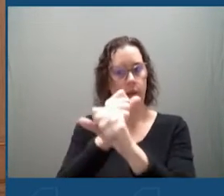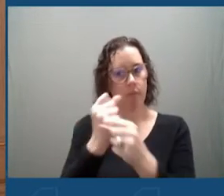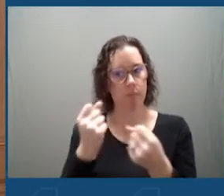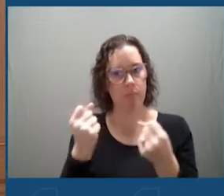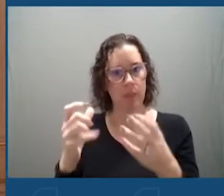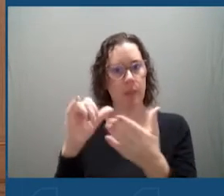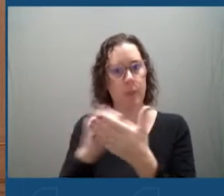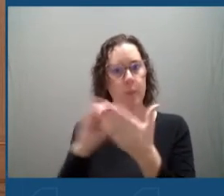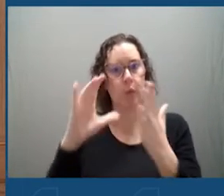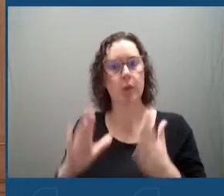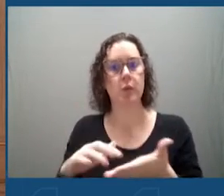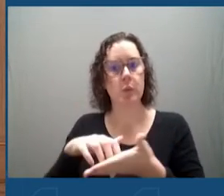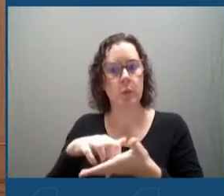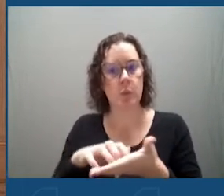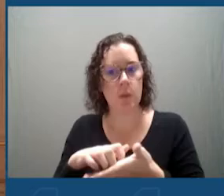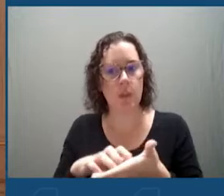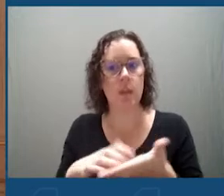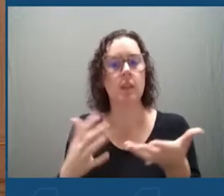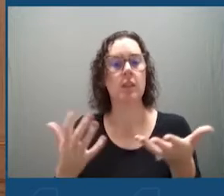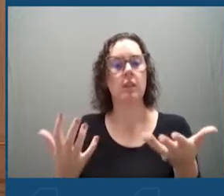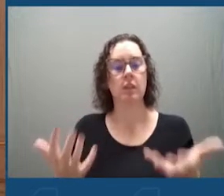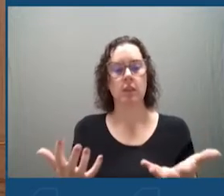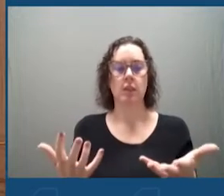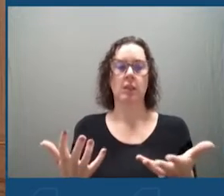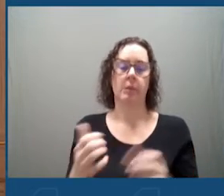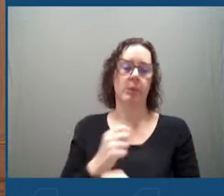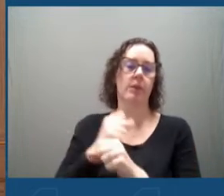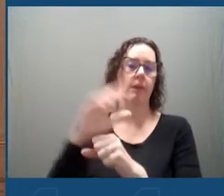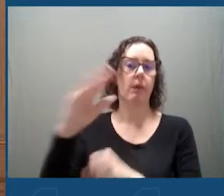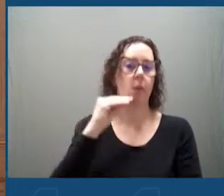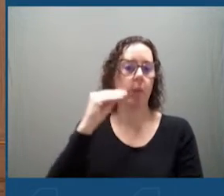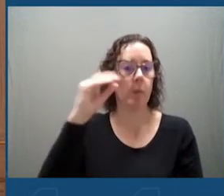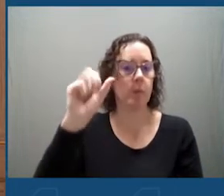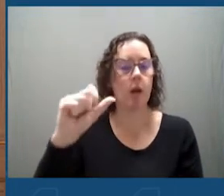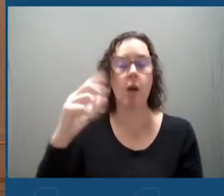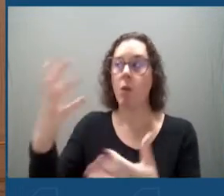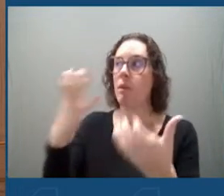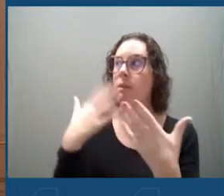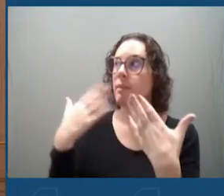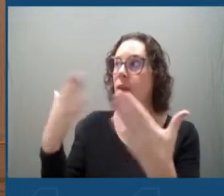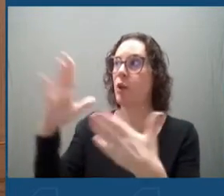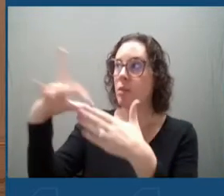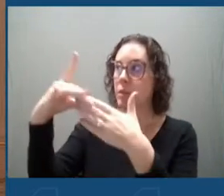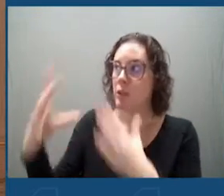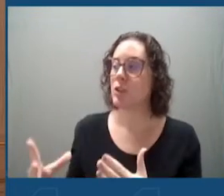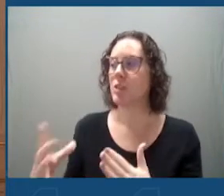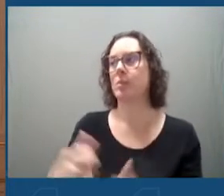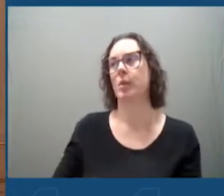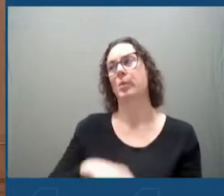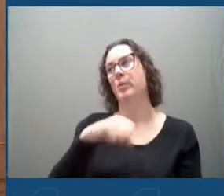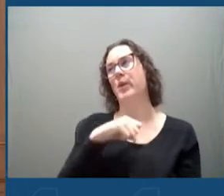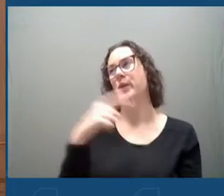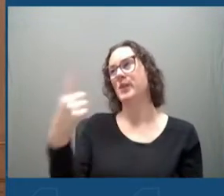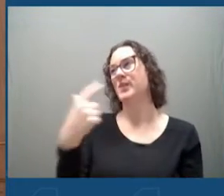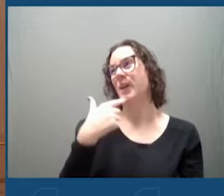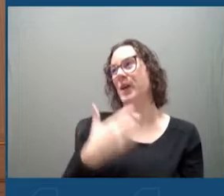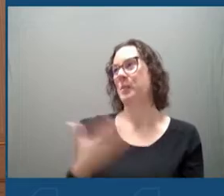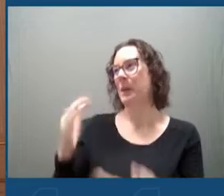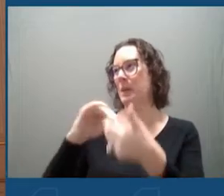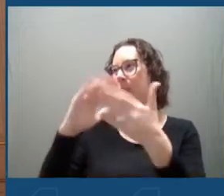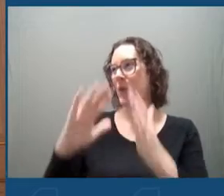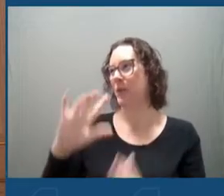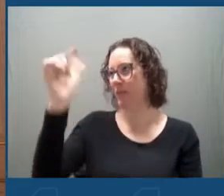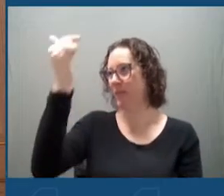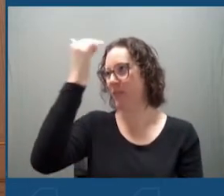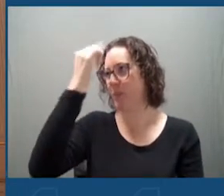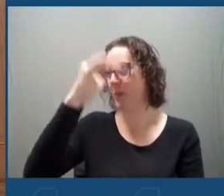when it comes to protecting their homes. So I want to thank her again for her leadership on this initiative, and very proud to consider her my partner in government. Ladies and